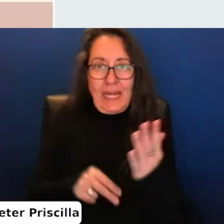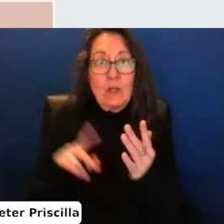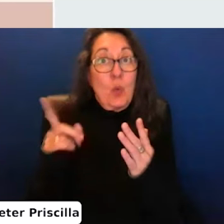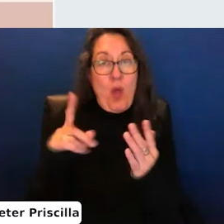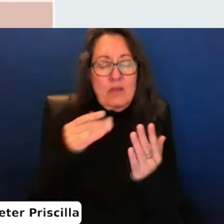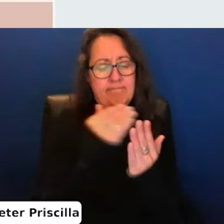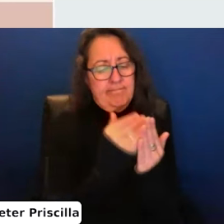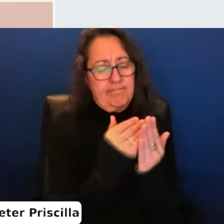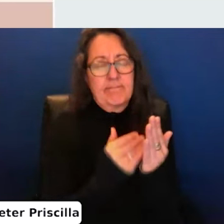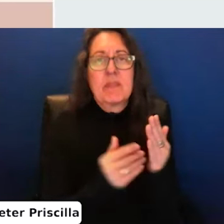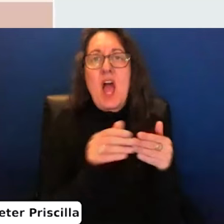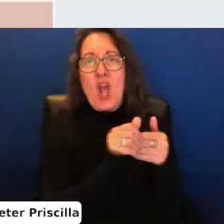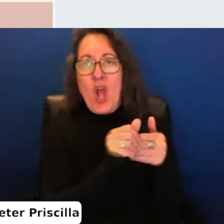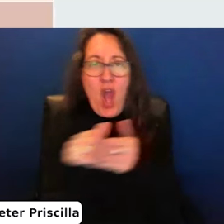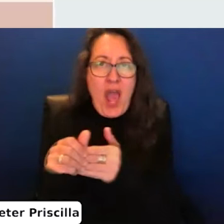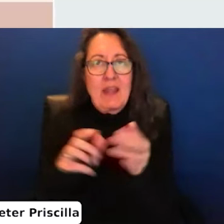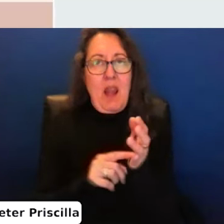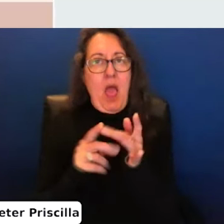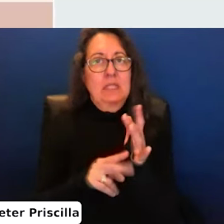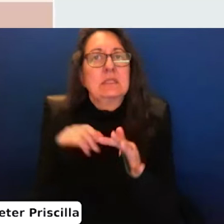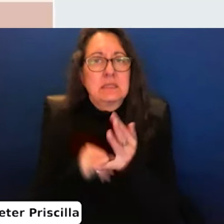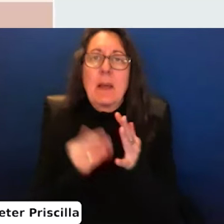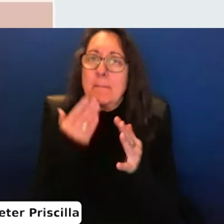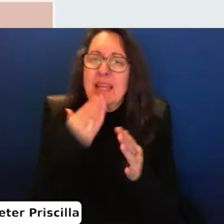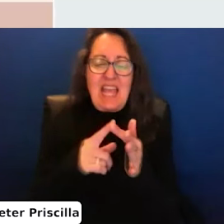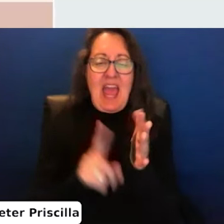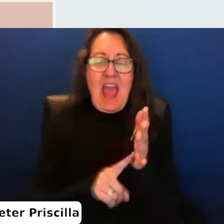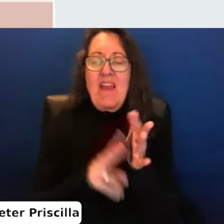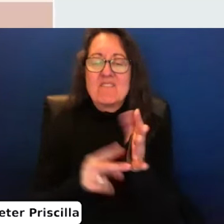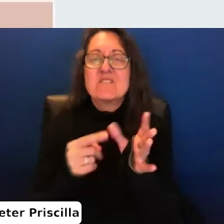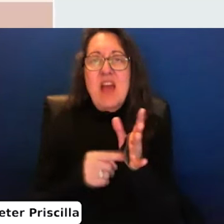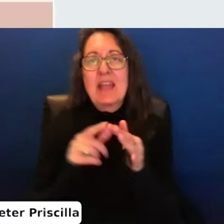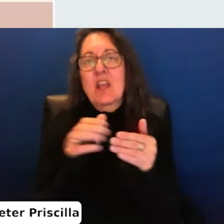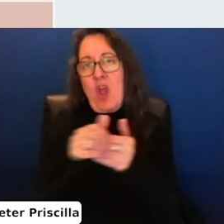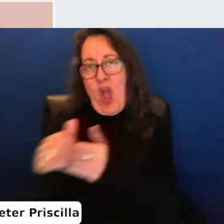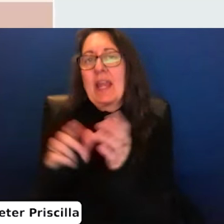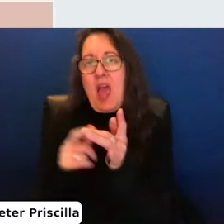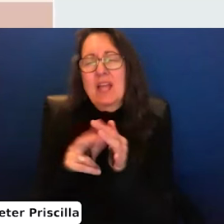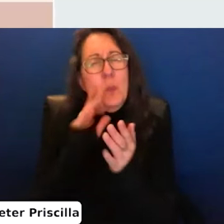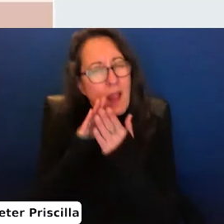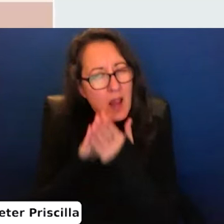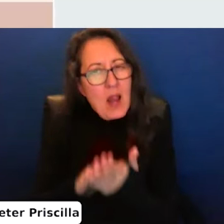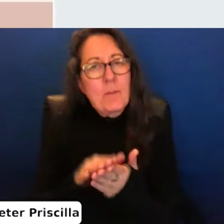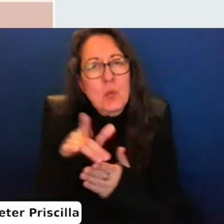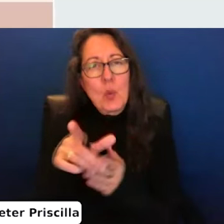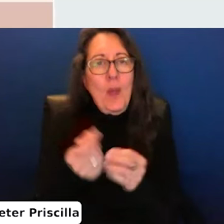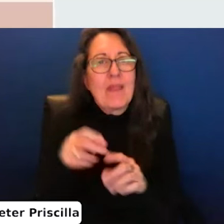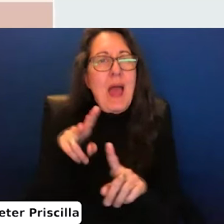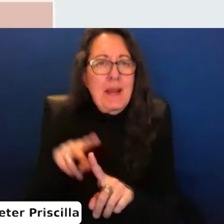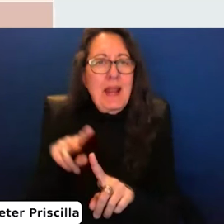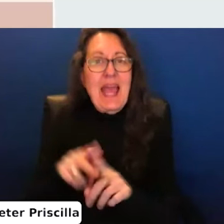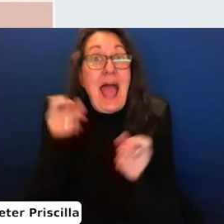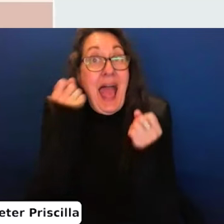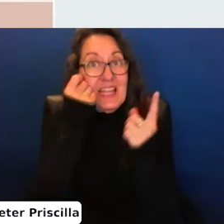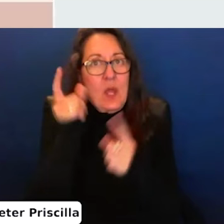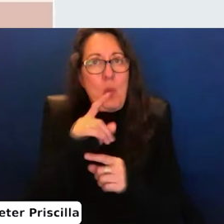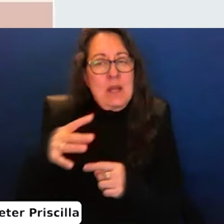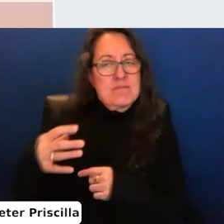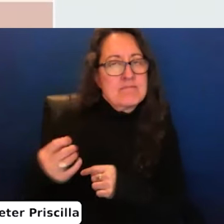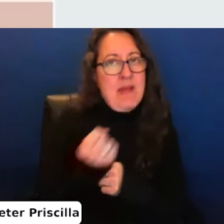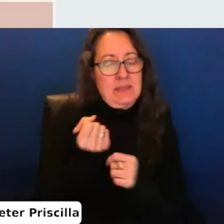understand the requirements of the program to help you along with your application. We also recommend you read the